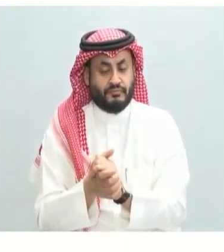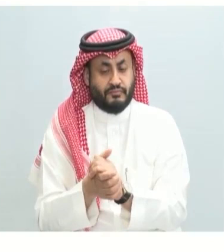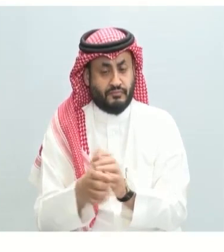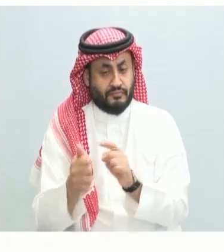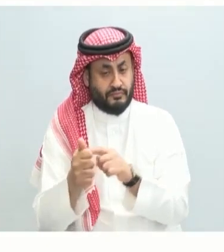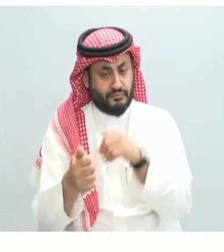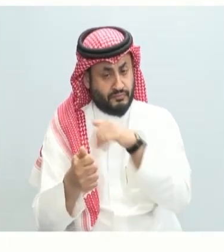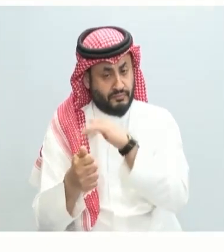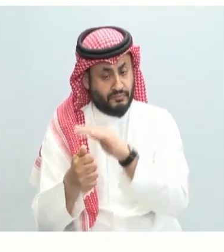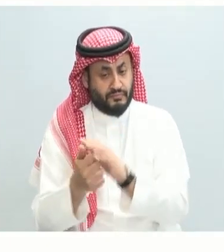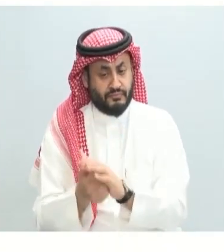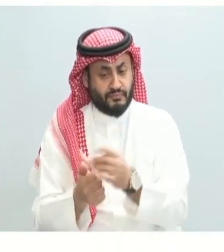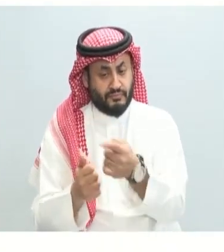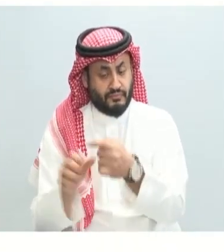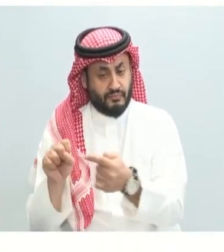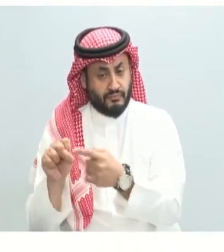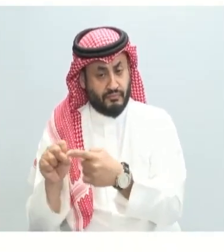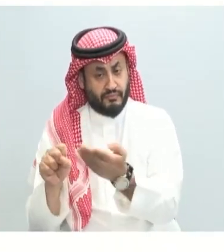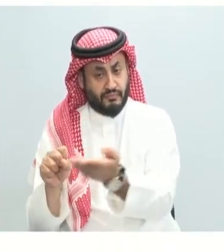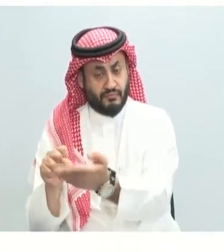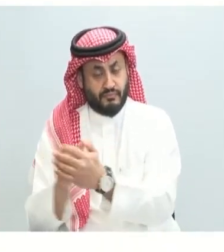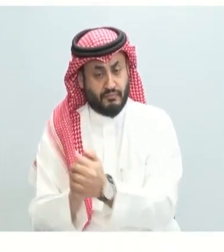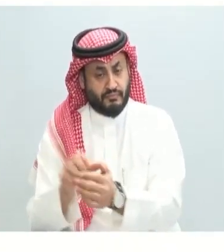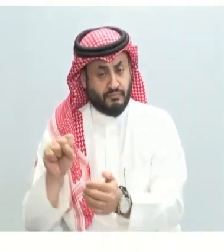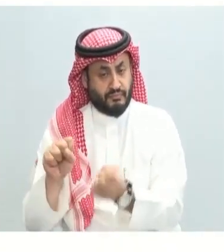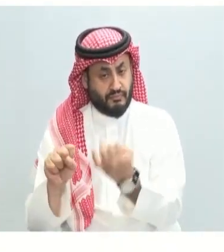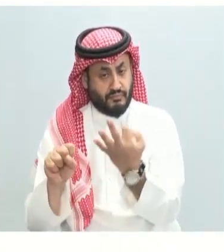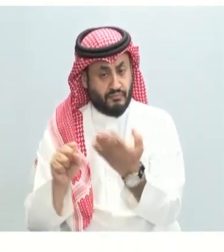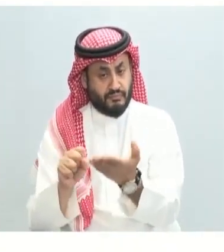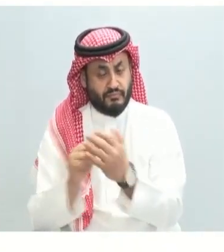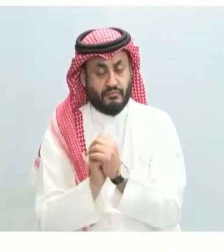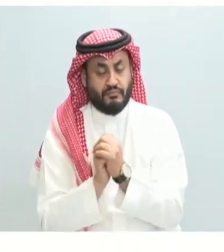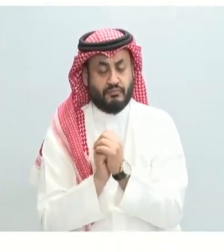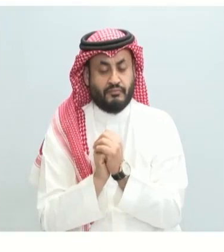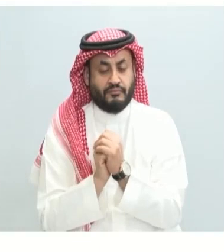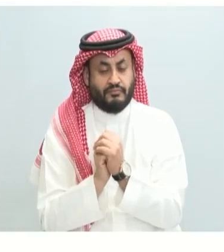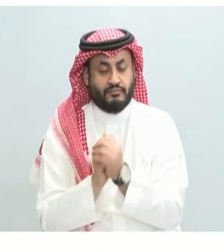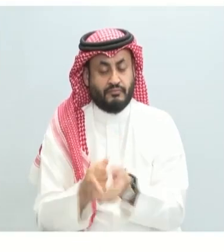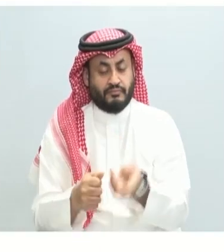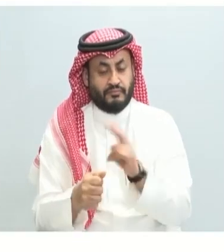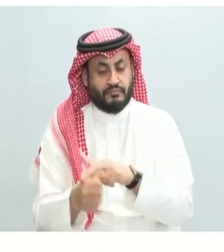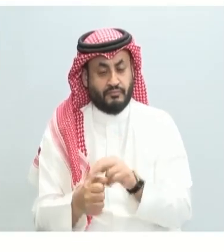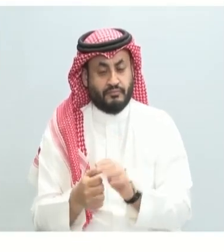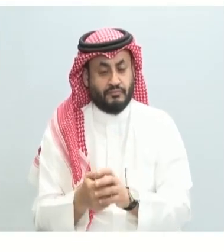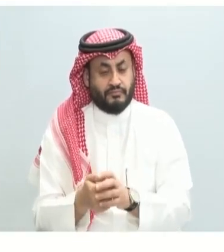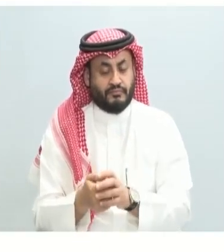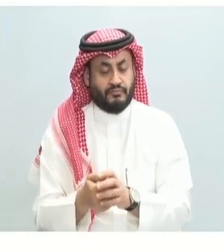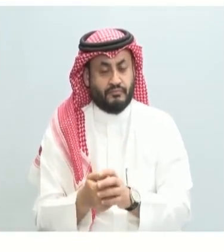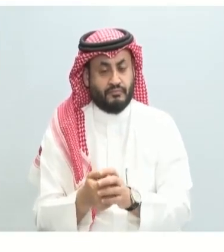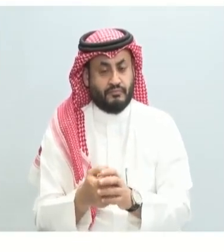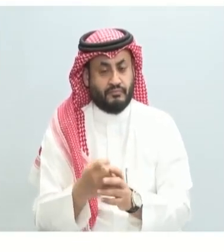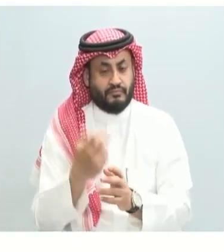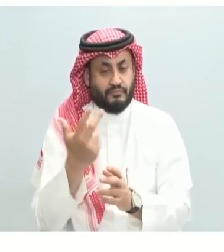article here. We add S to the word. We said comic books. Now let's try number